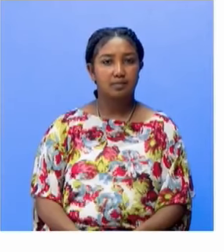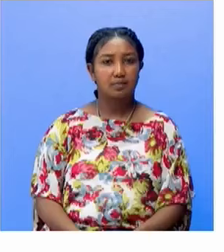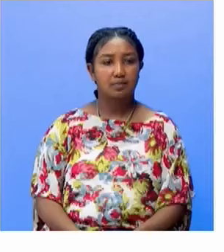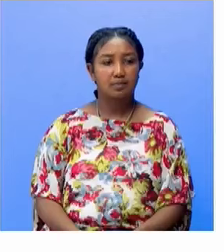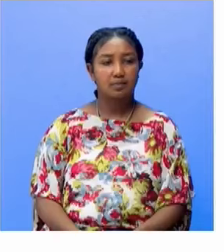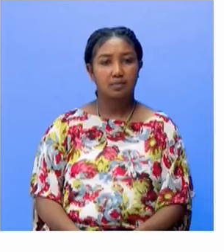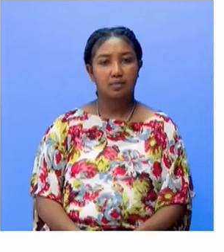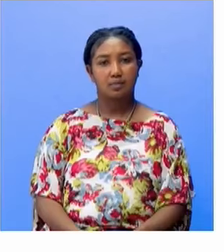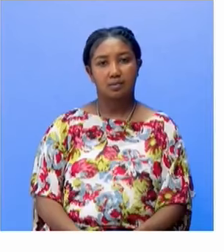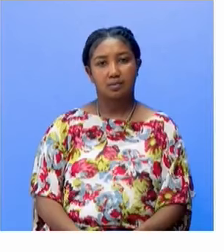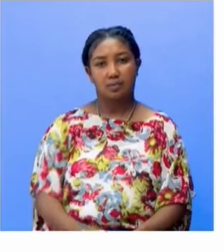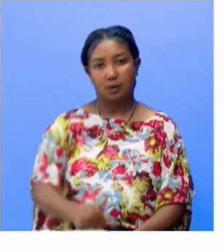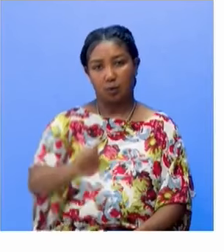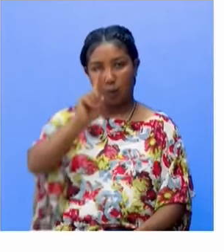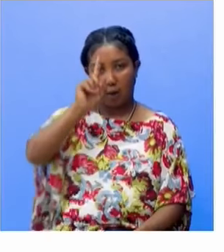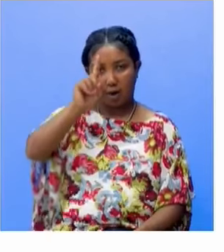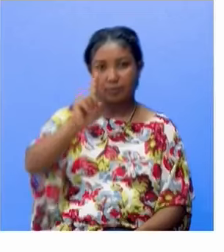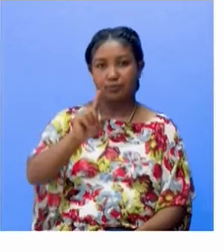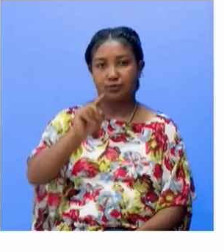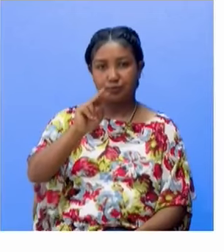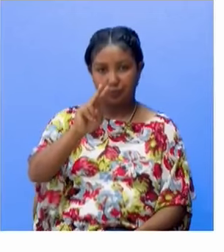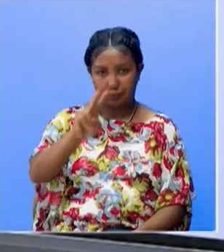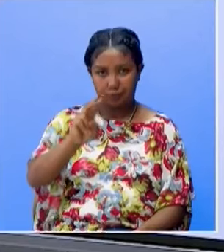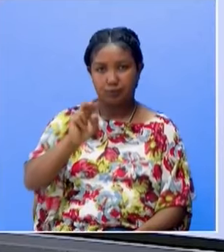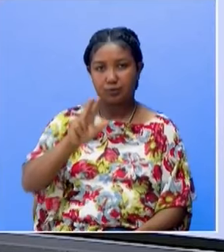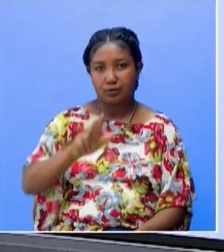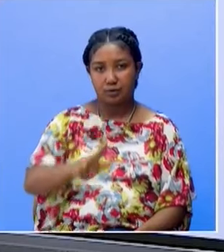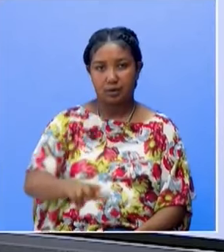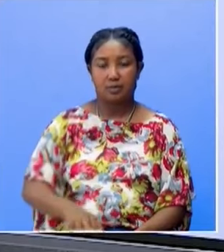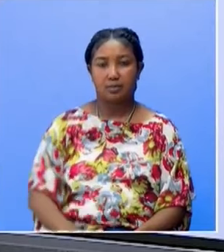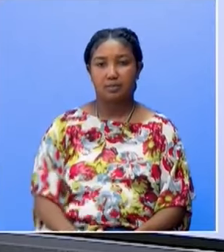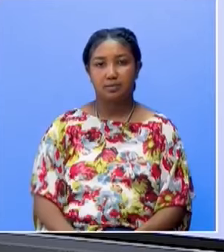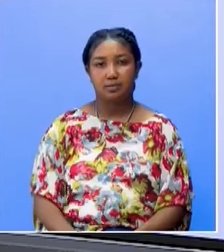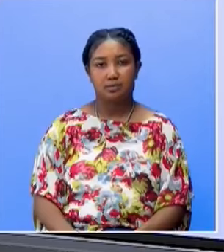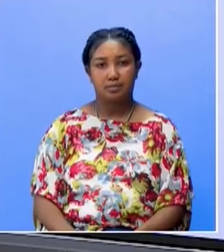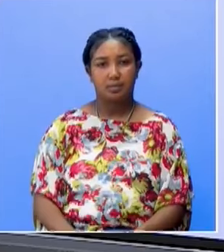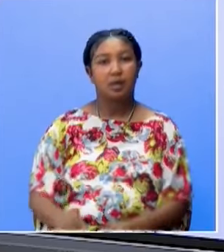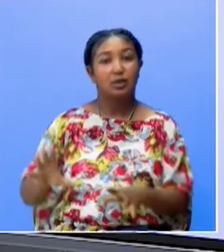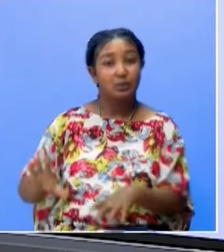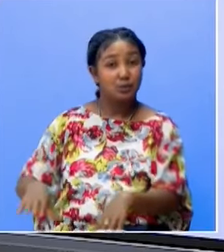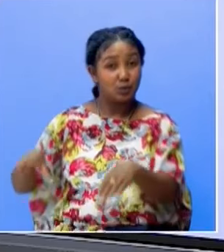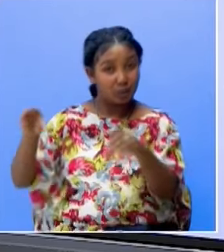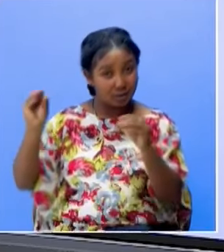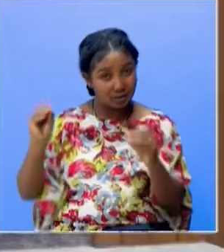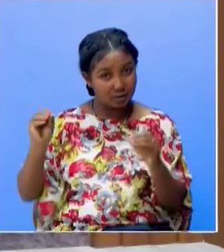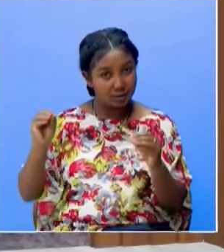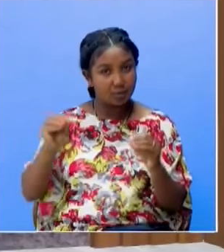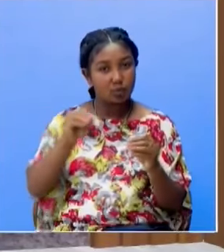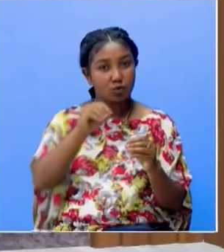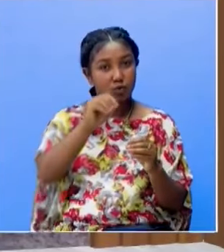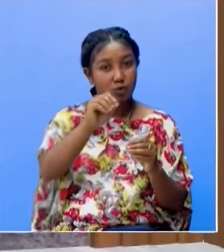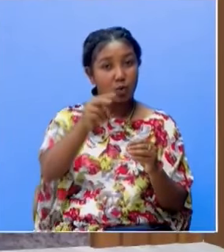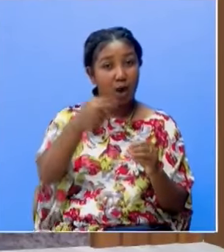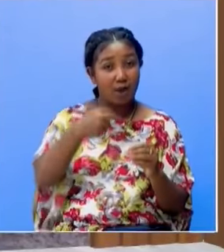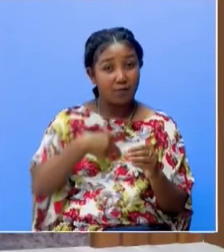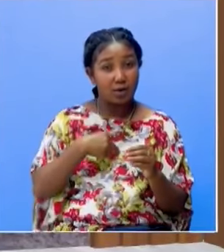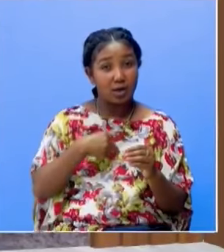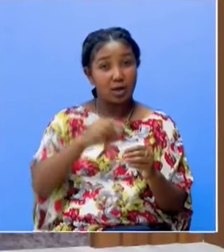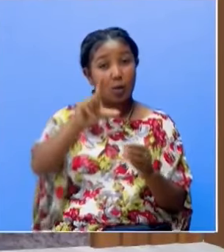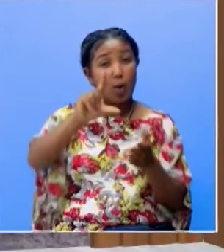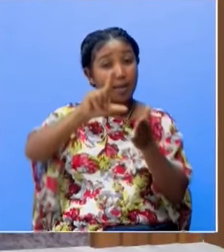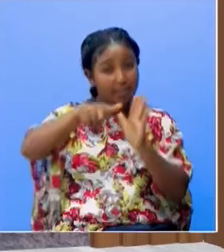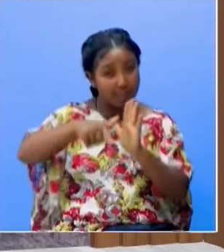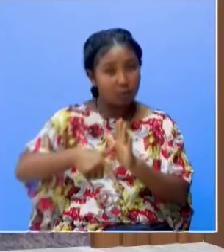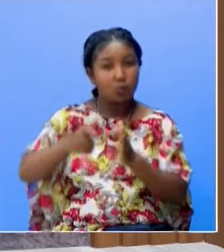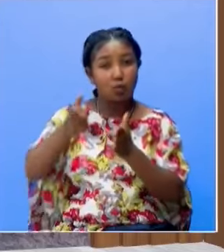One, 2, 3. Students, you have only 1 minute